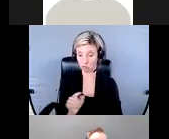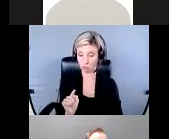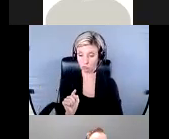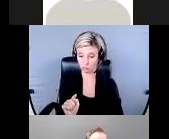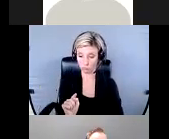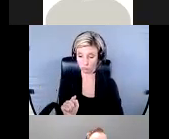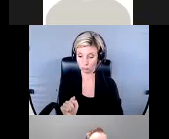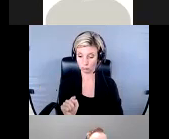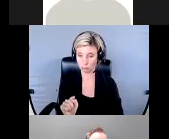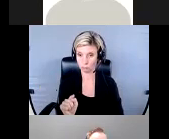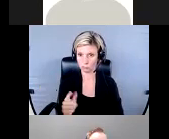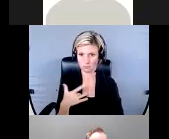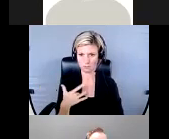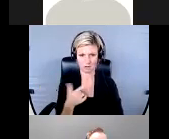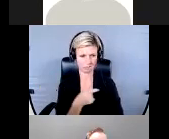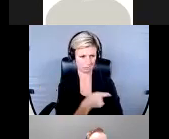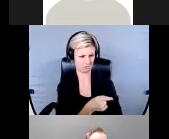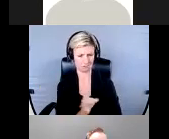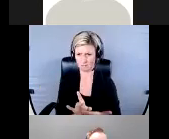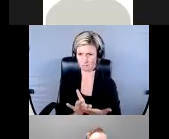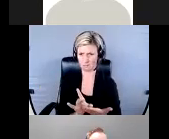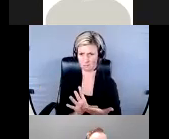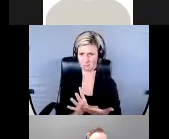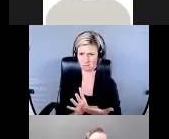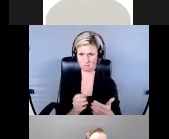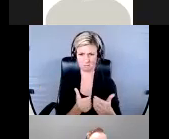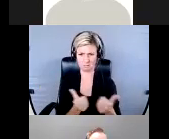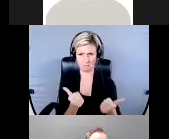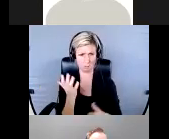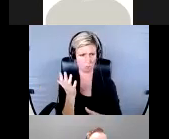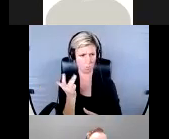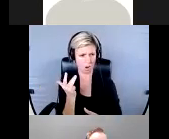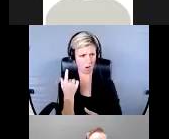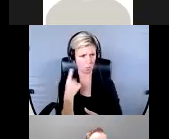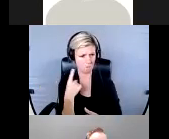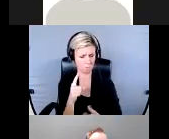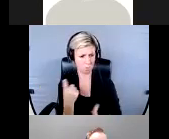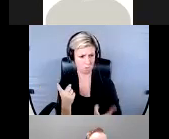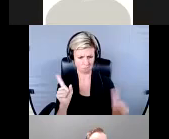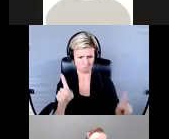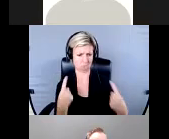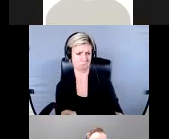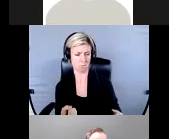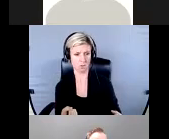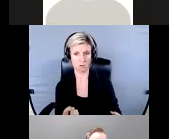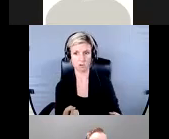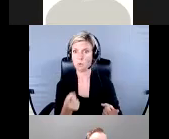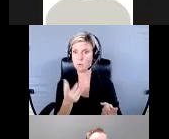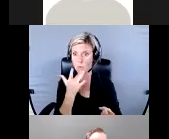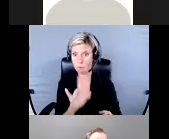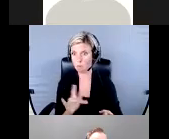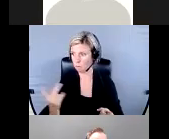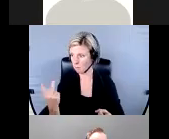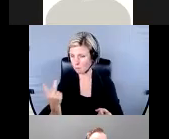that she had been ostracized by our client. And we had this wonderful conversation. And what it was